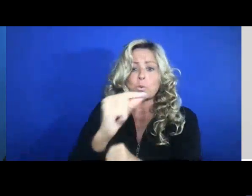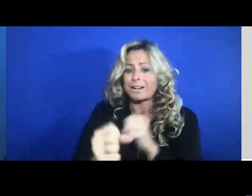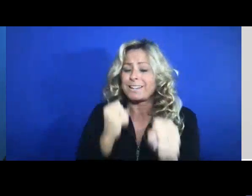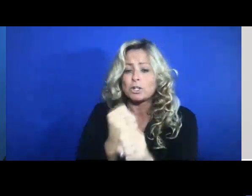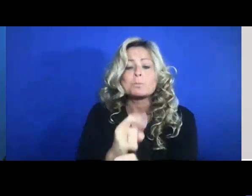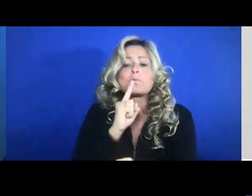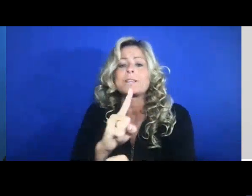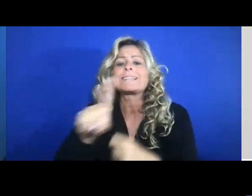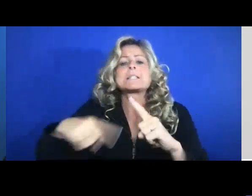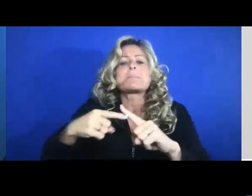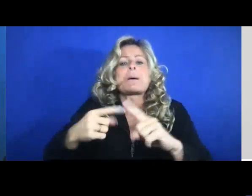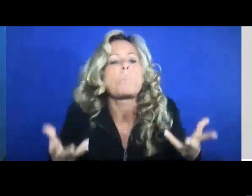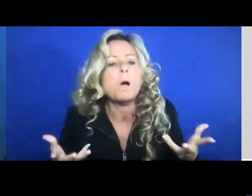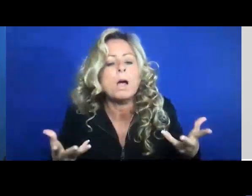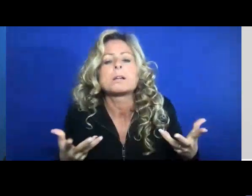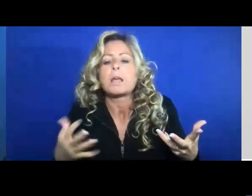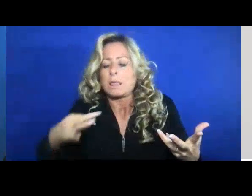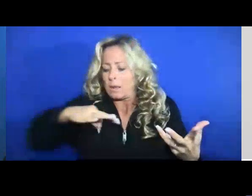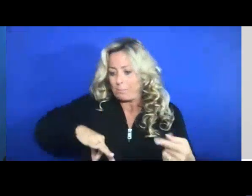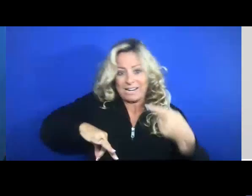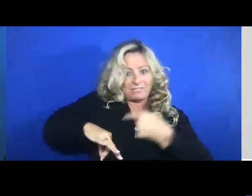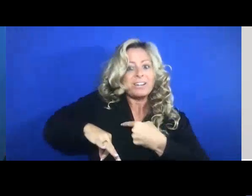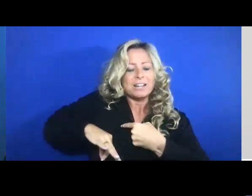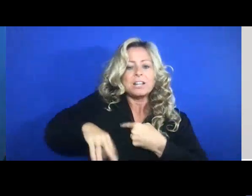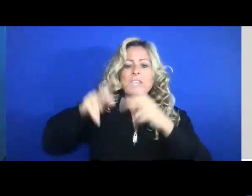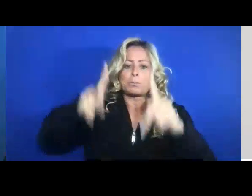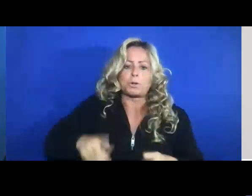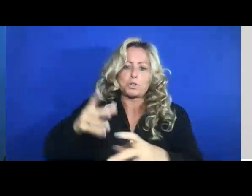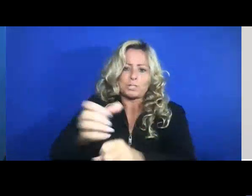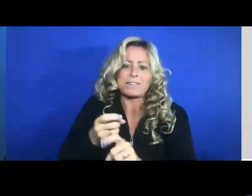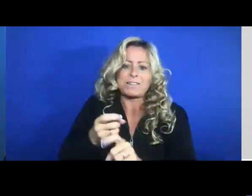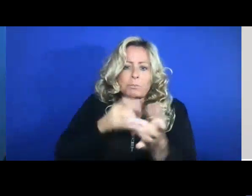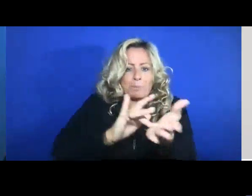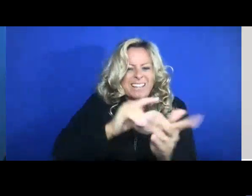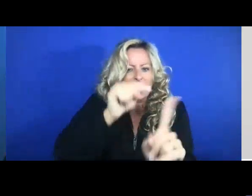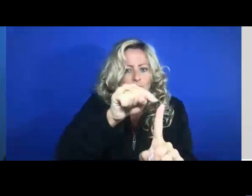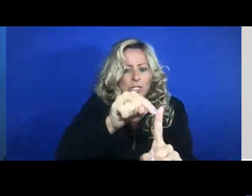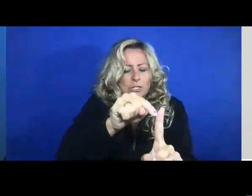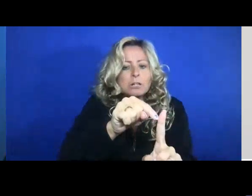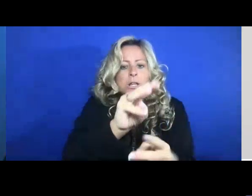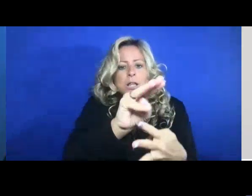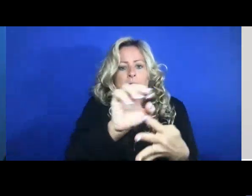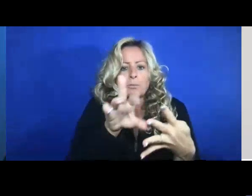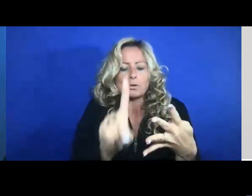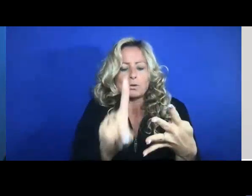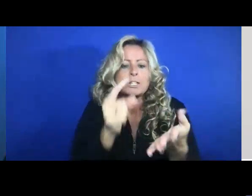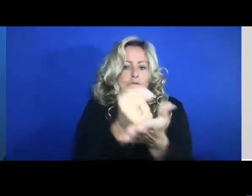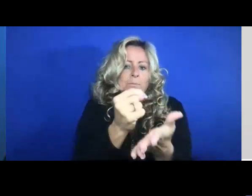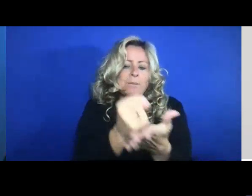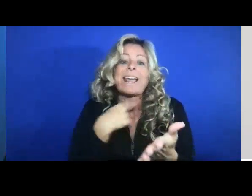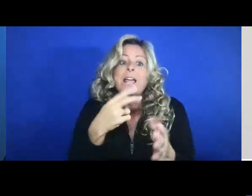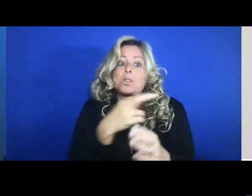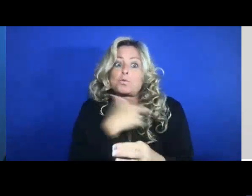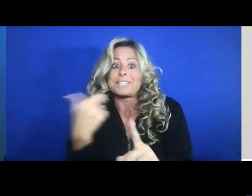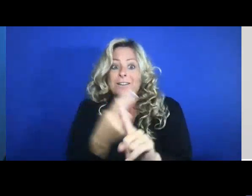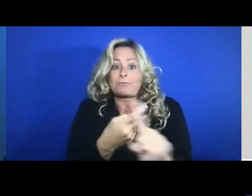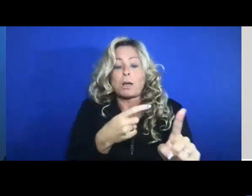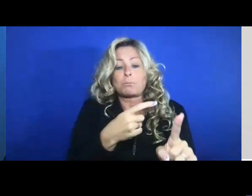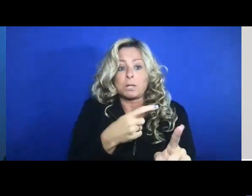really all about what is the benefit that person is receiving from the medication, and does the risk of coming off this medication